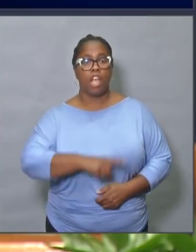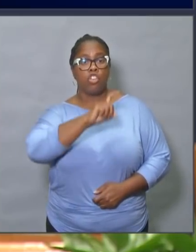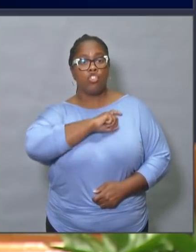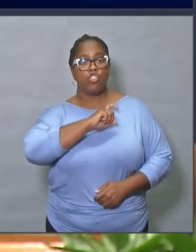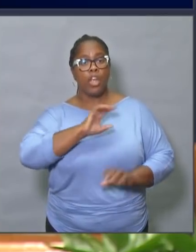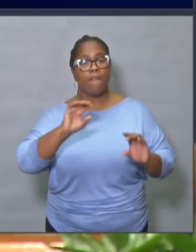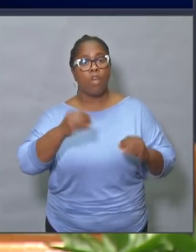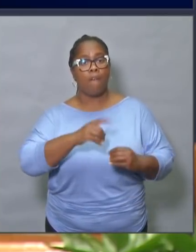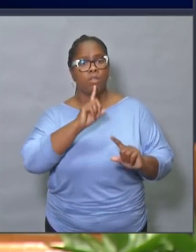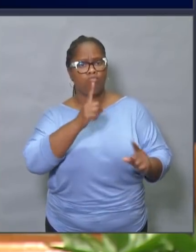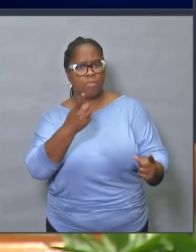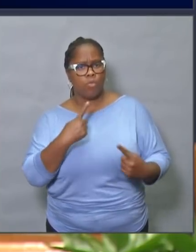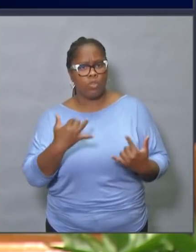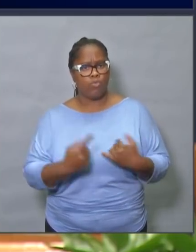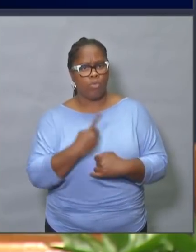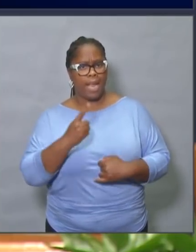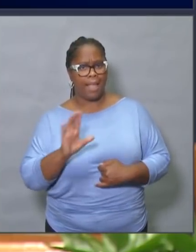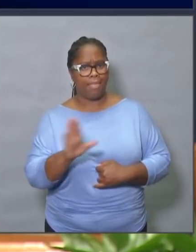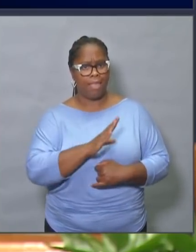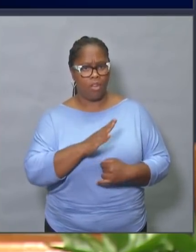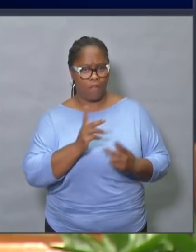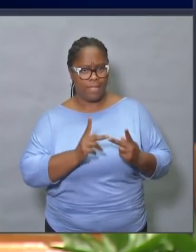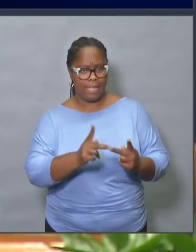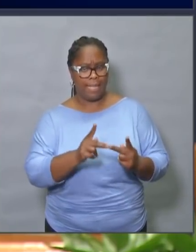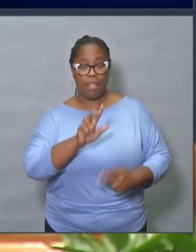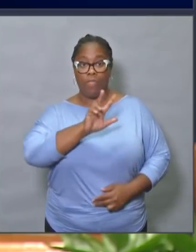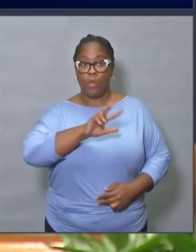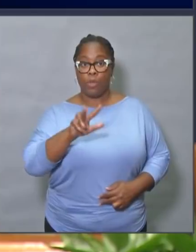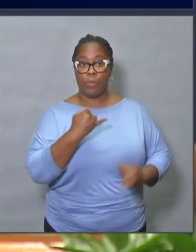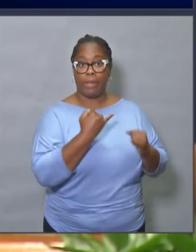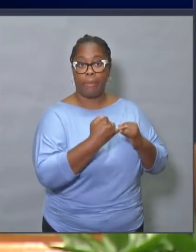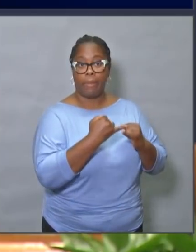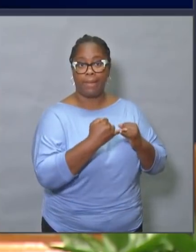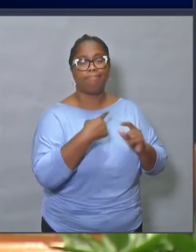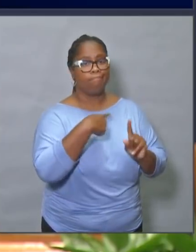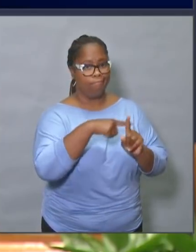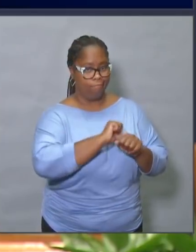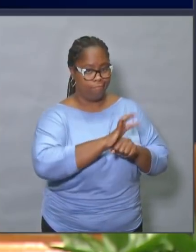reporting today at their facilities 33 inmates who are positive,